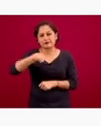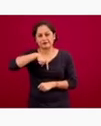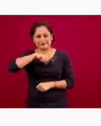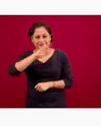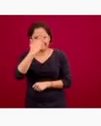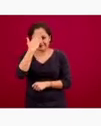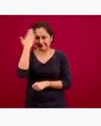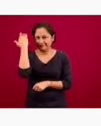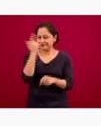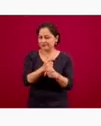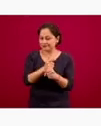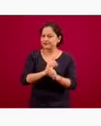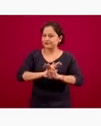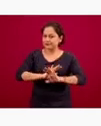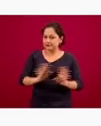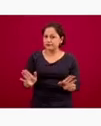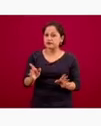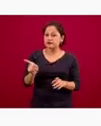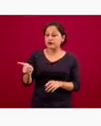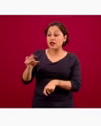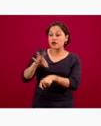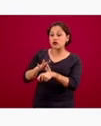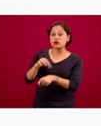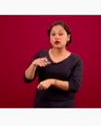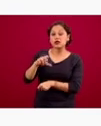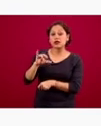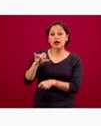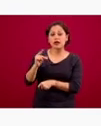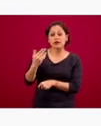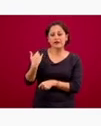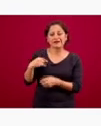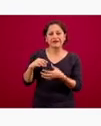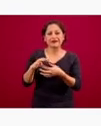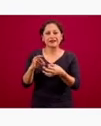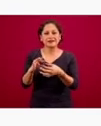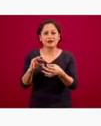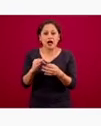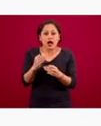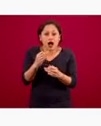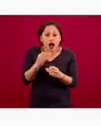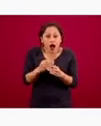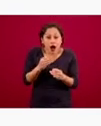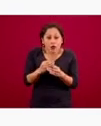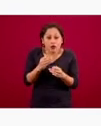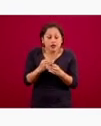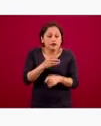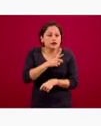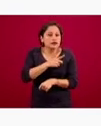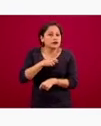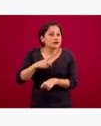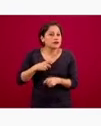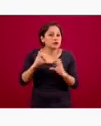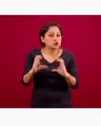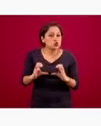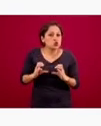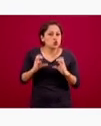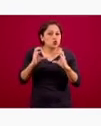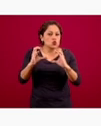We've seen this repeatedly over time. And just as Dr. Quijada was saying, right now we have to